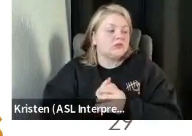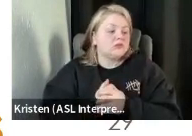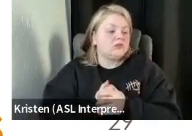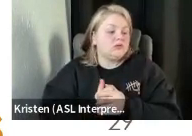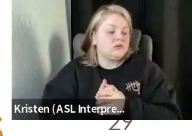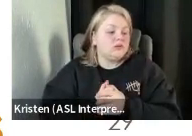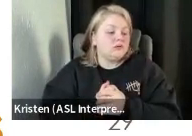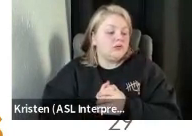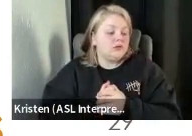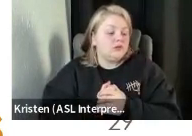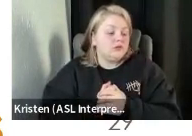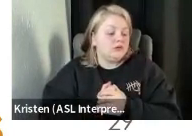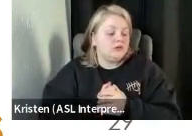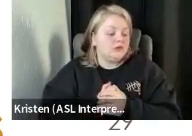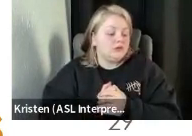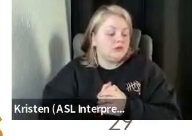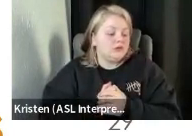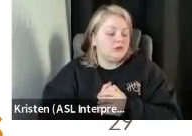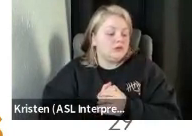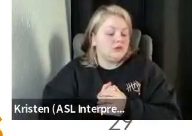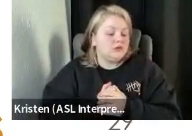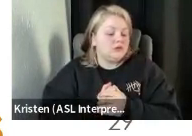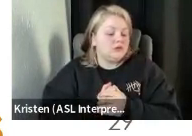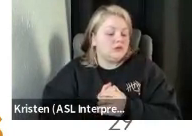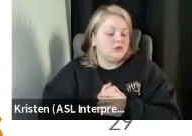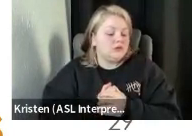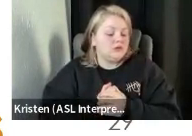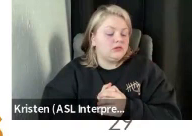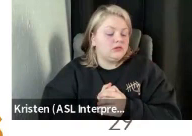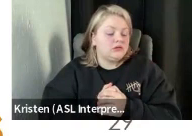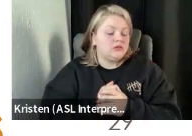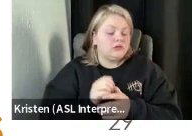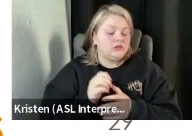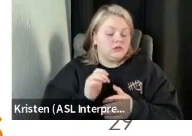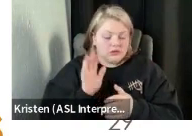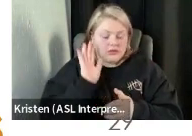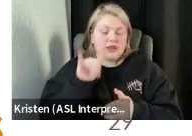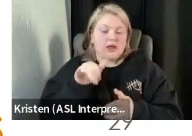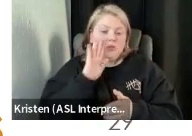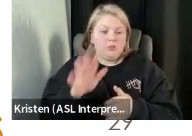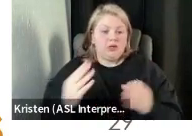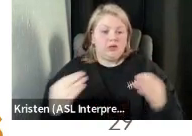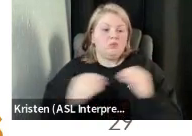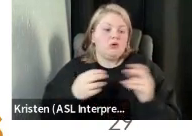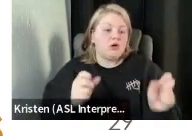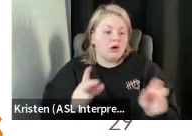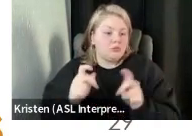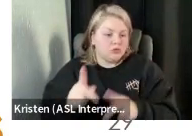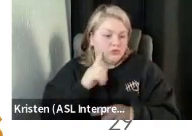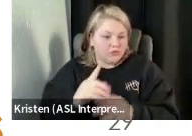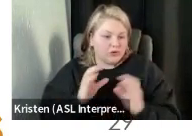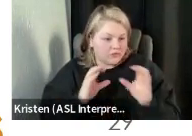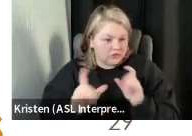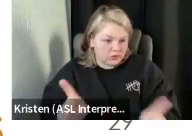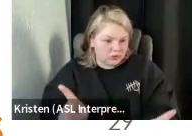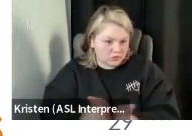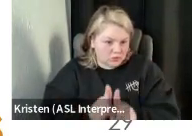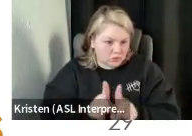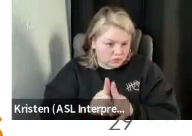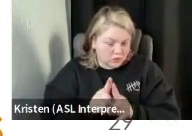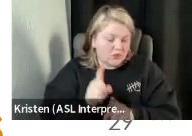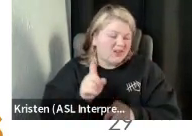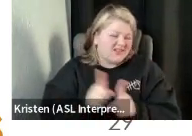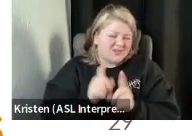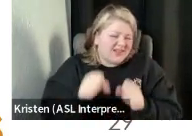that with more opportunities for conversations. Yes. Plus, sorry. You're always welcome to email or call